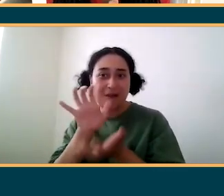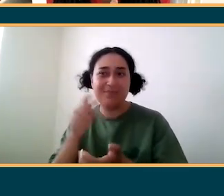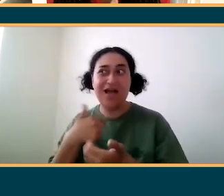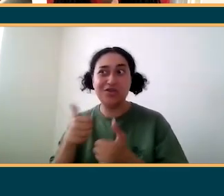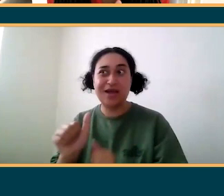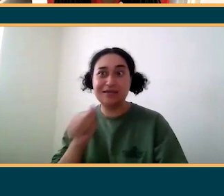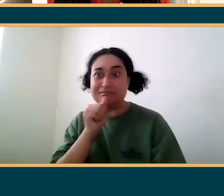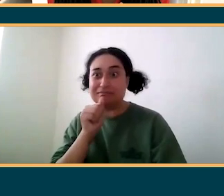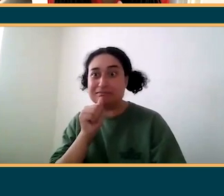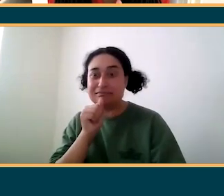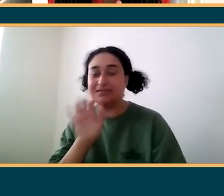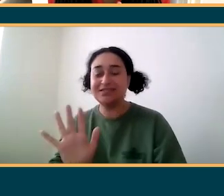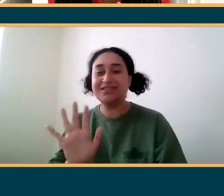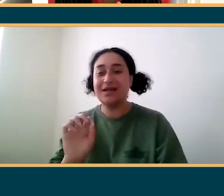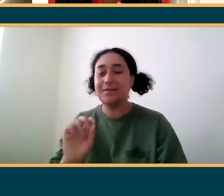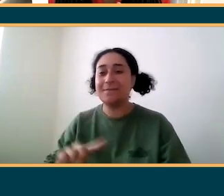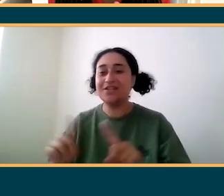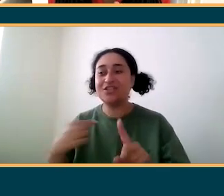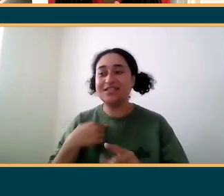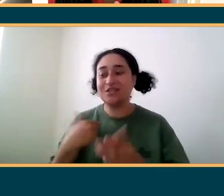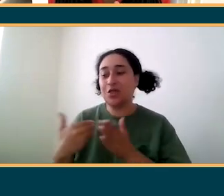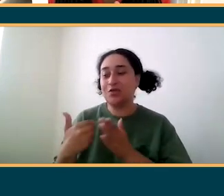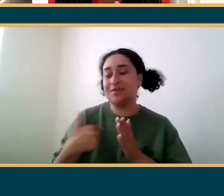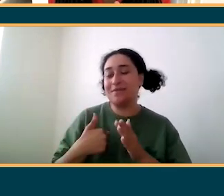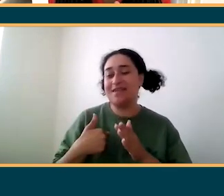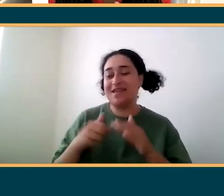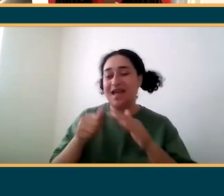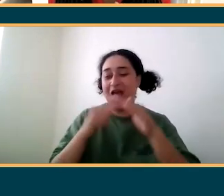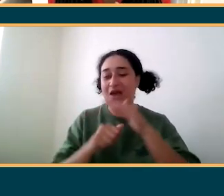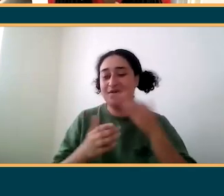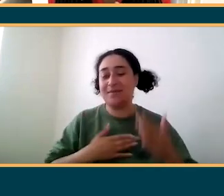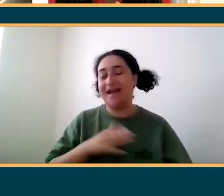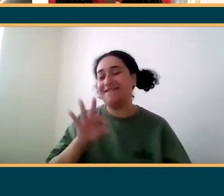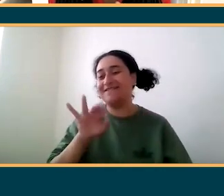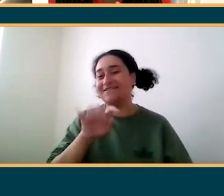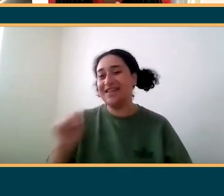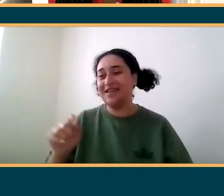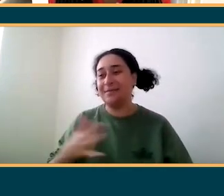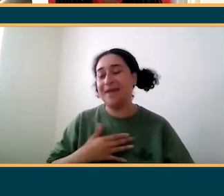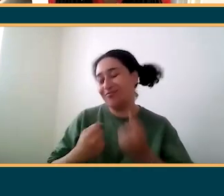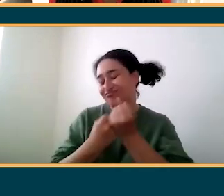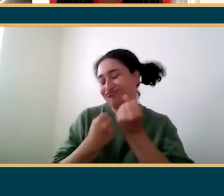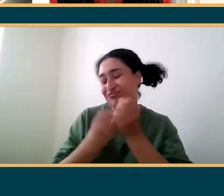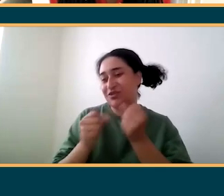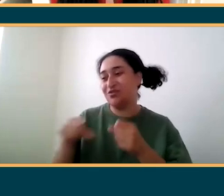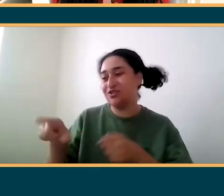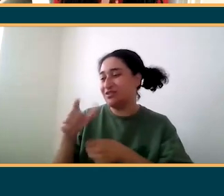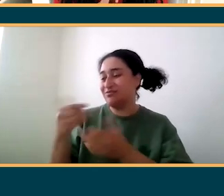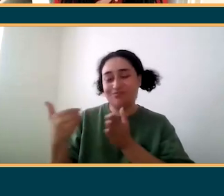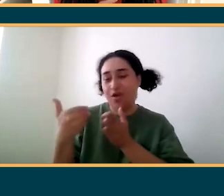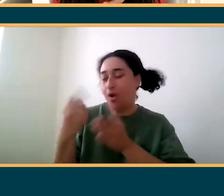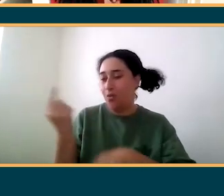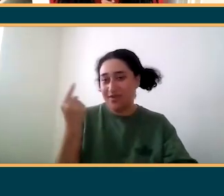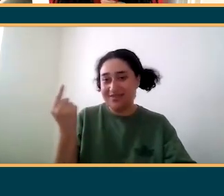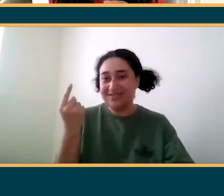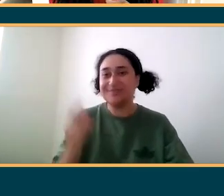she is right under my feet, my little companion. So she's always around too. Oh, Kip, I think we're